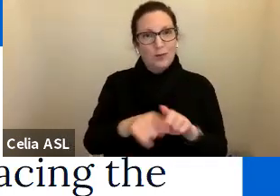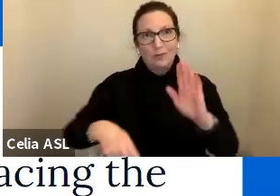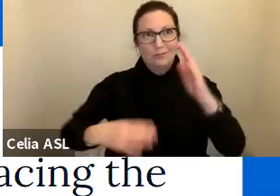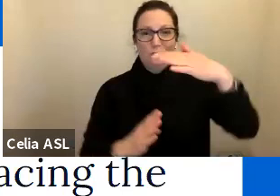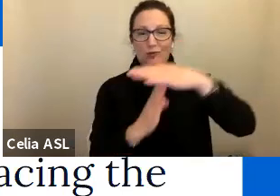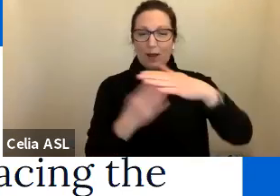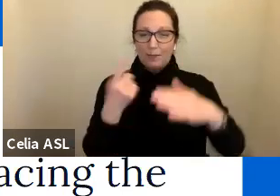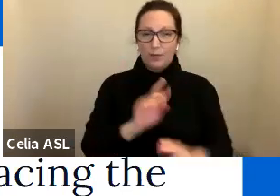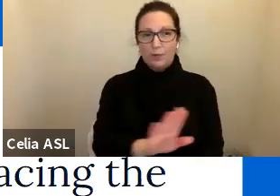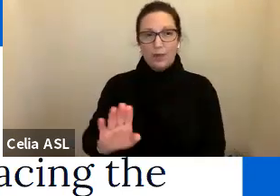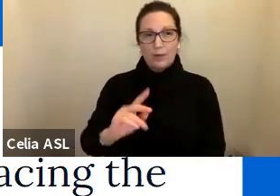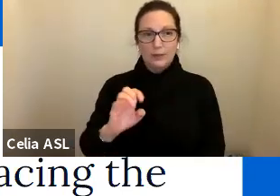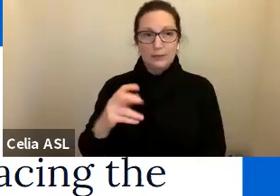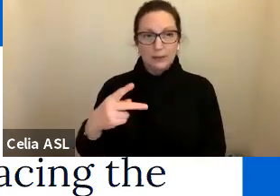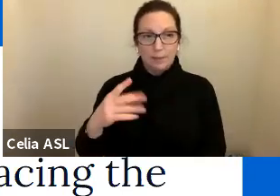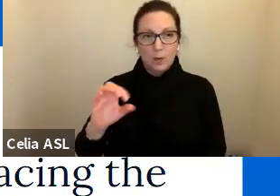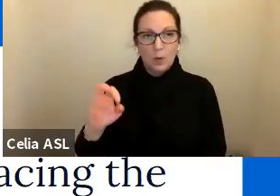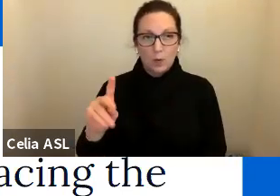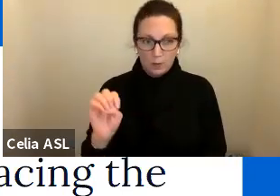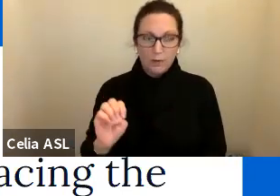the second process.